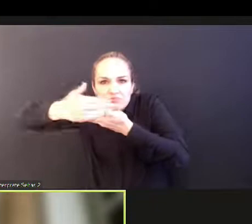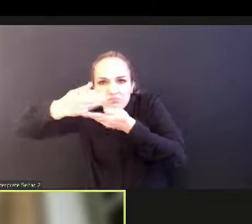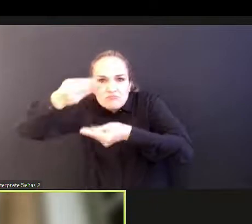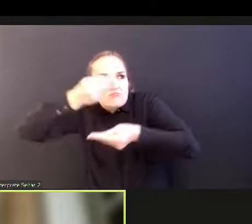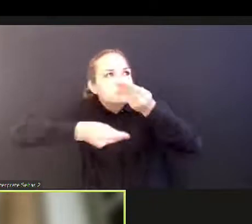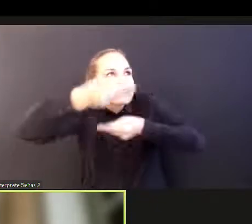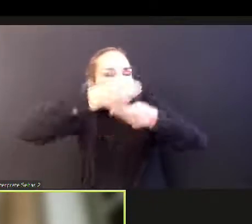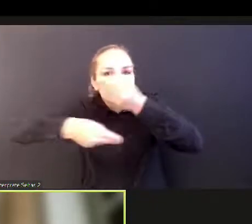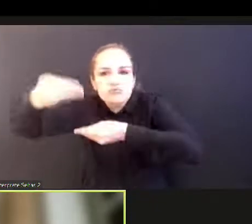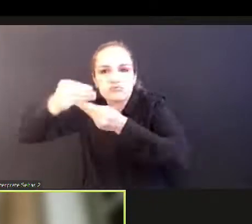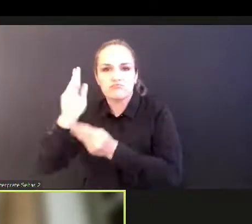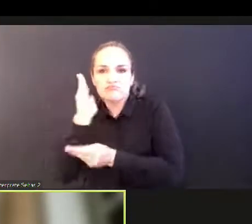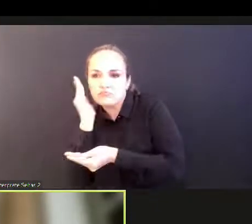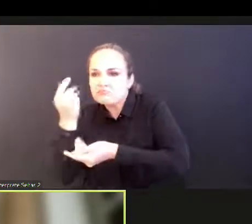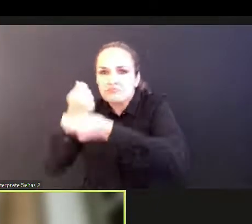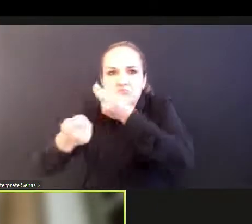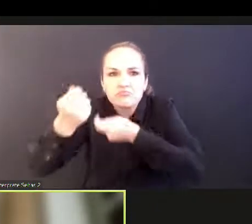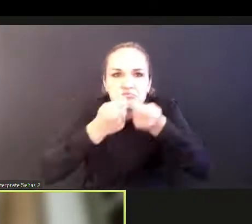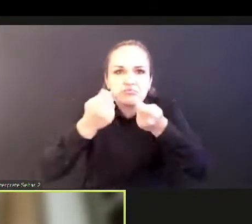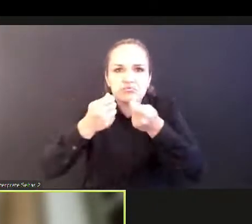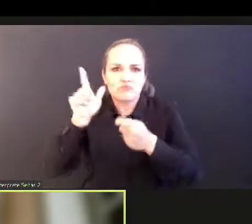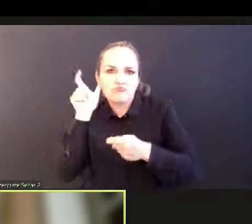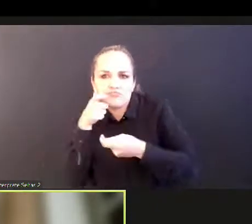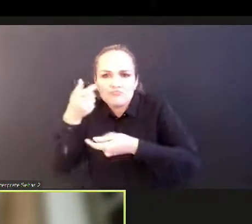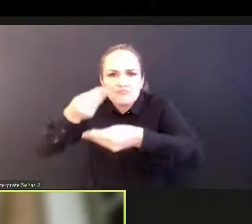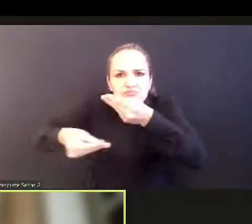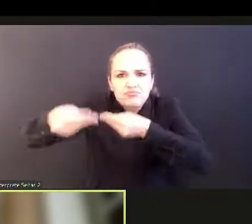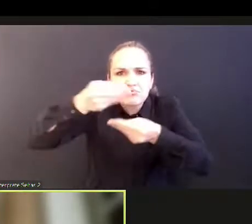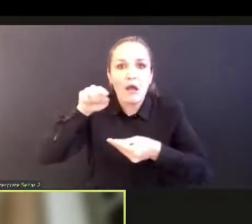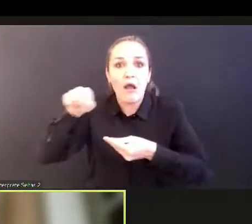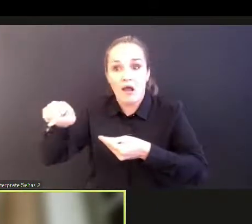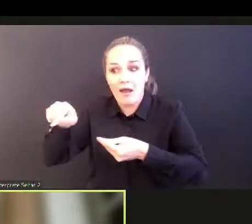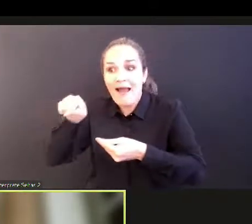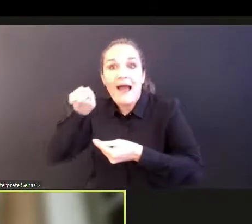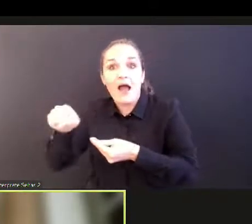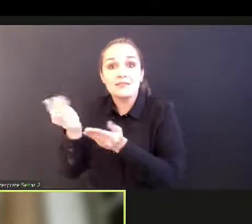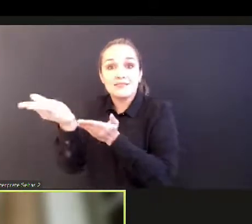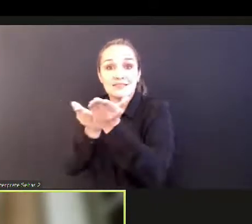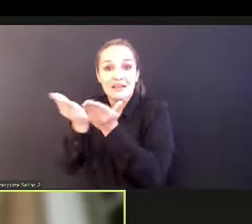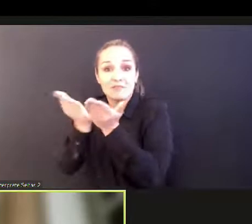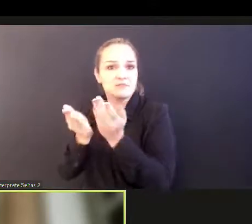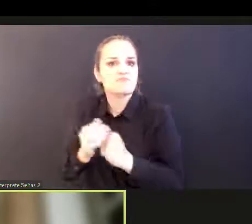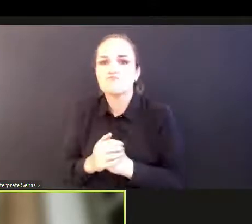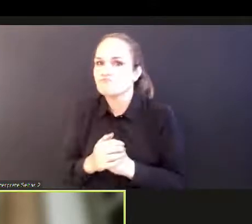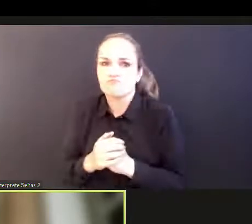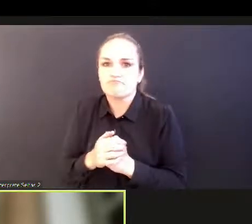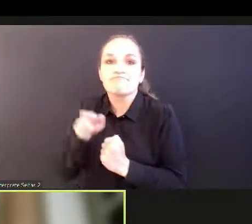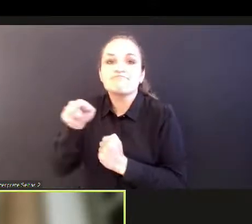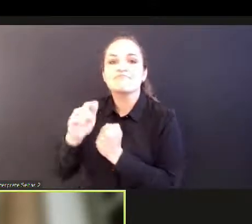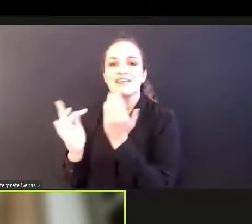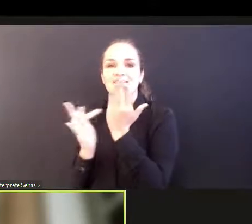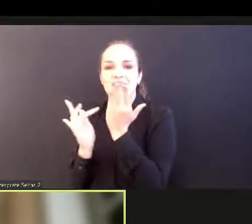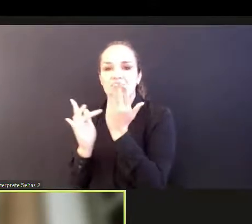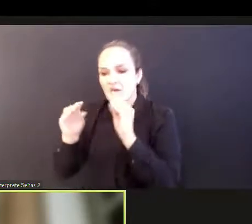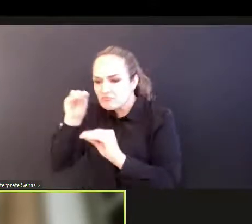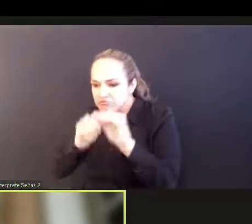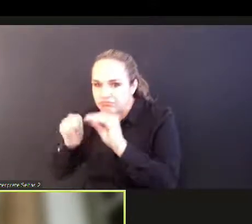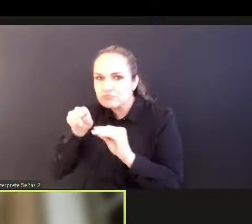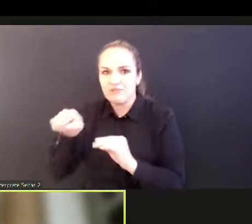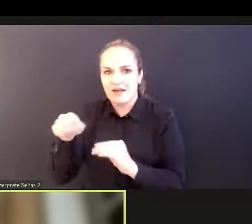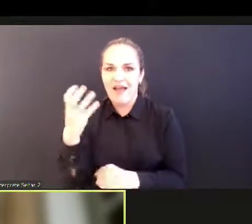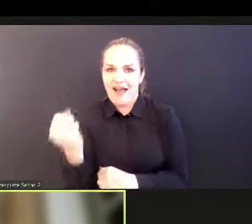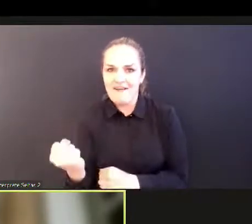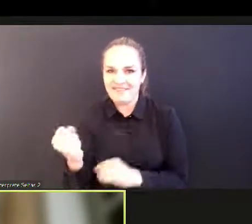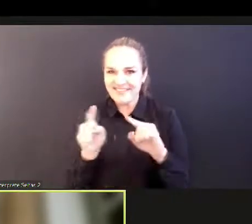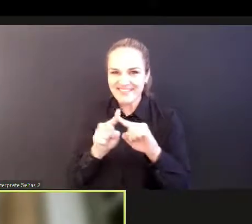embedded services. It's a servicification kind of exports that we are seeing in China. So its strength in digital exports is coming from